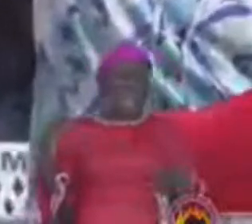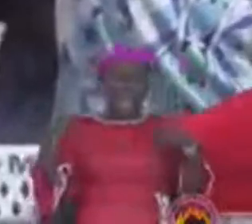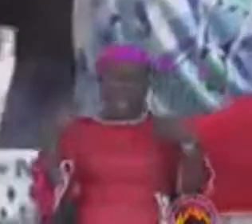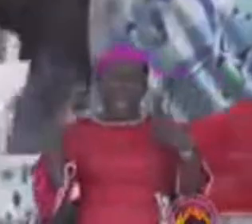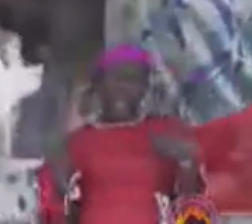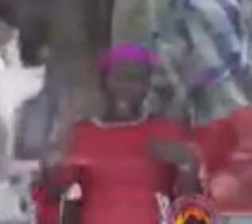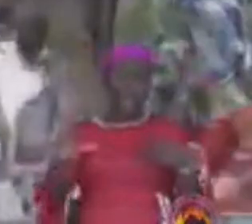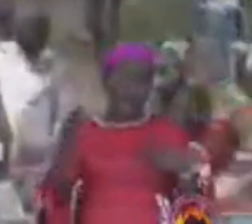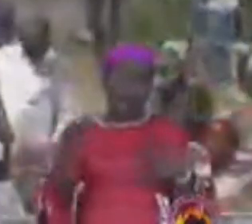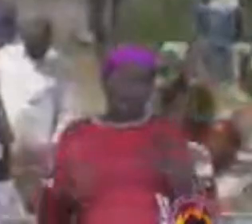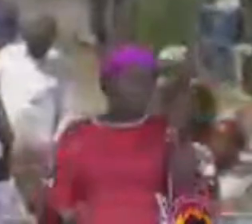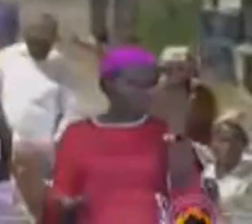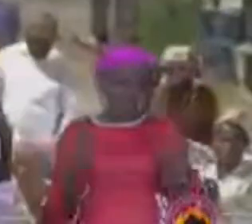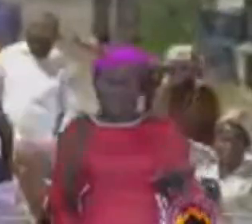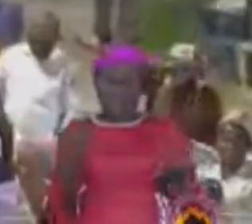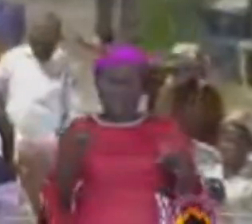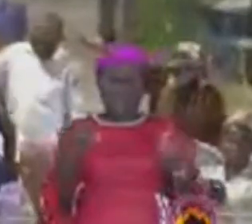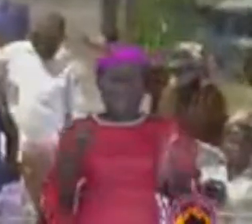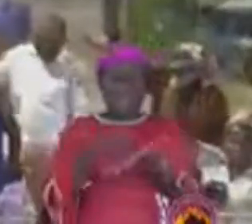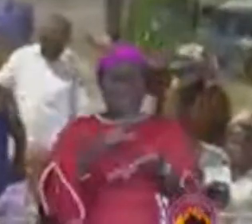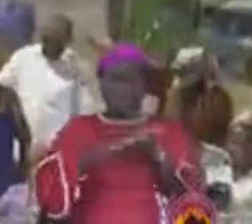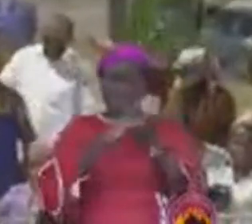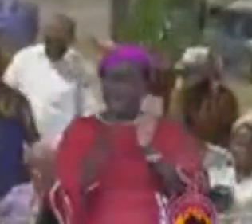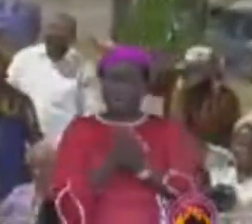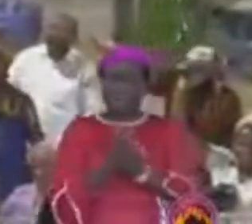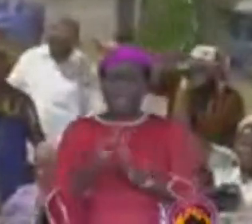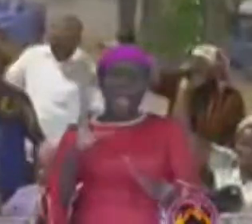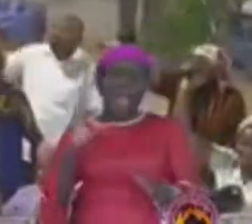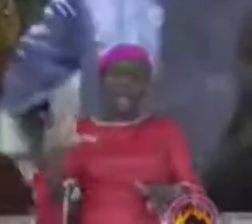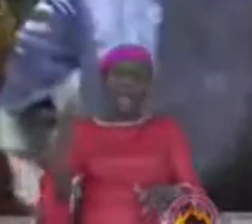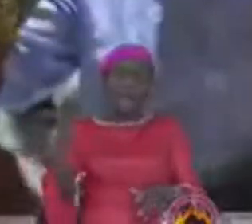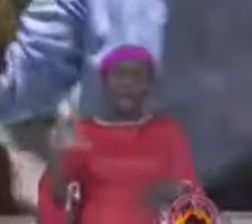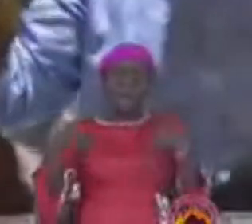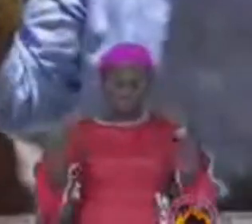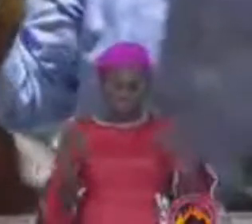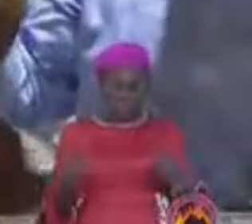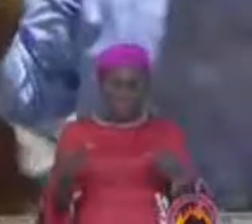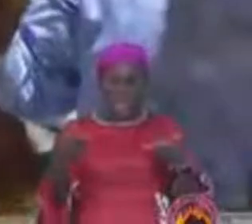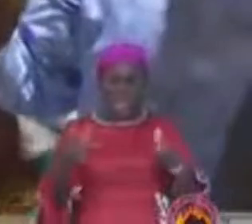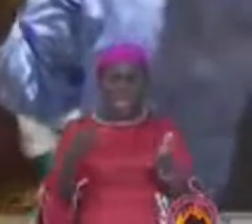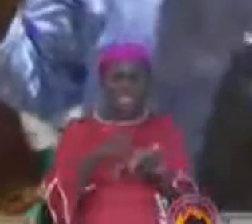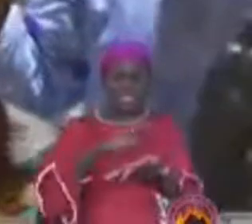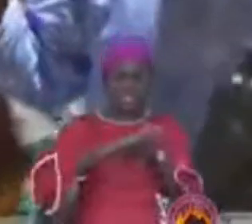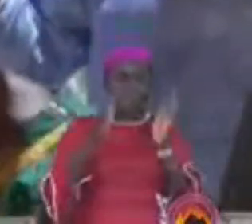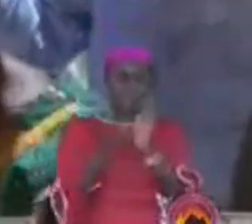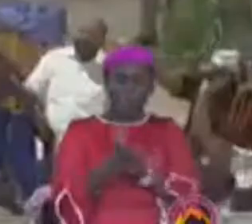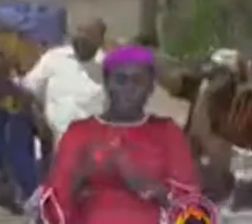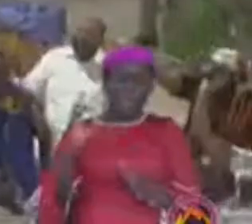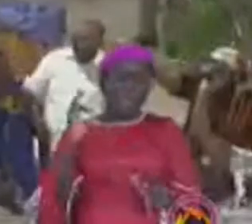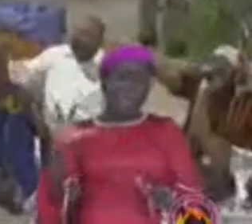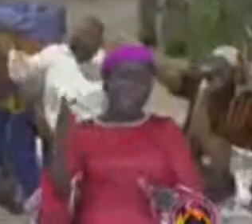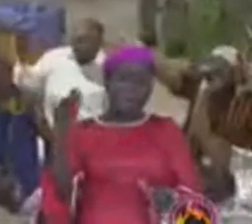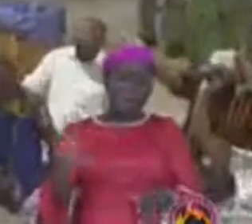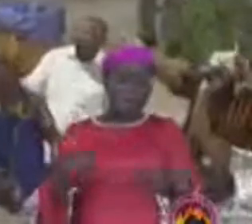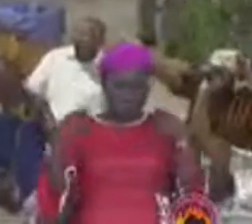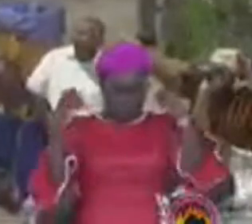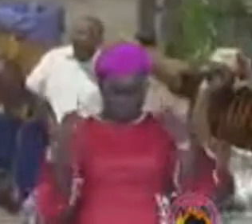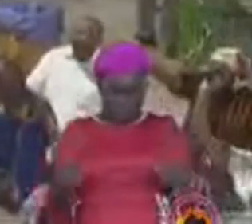deliverance, the arrow of fire, the arrow of power, the arrows of deliverance, the arrows of fire, the arrows of